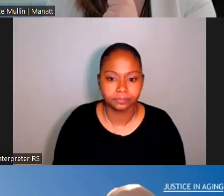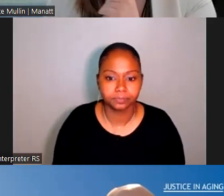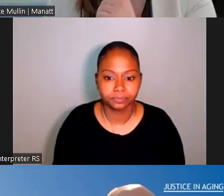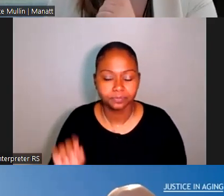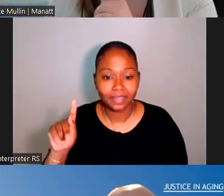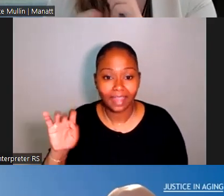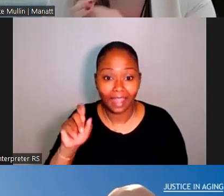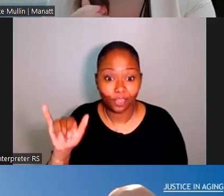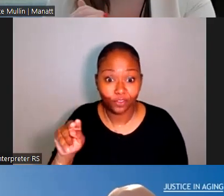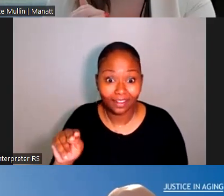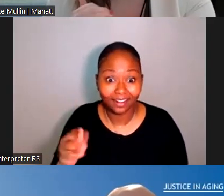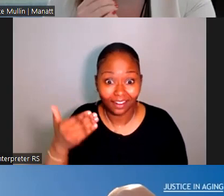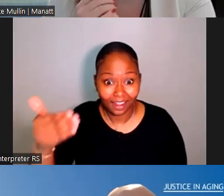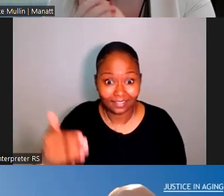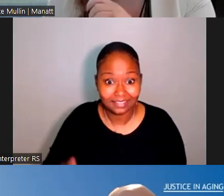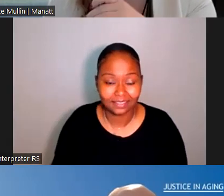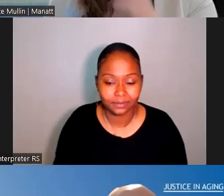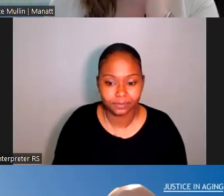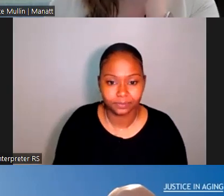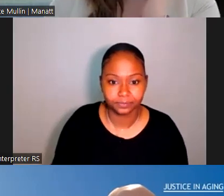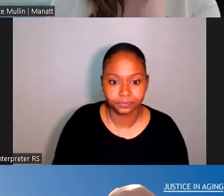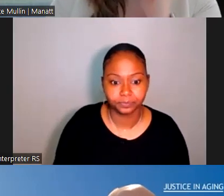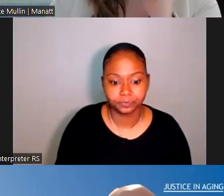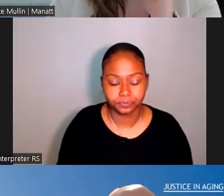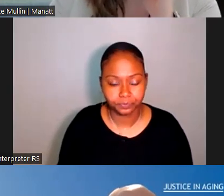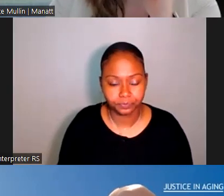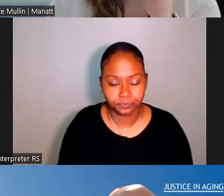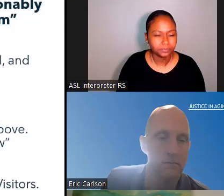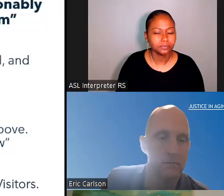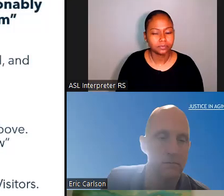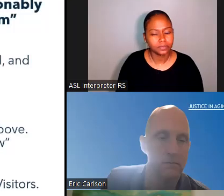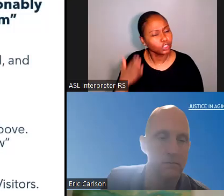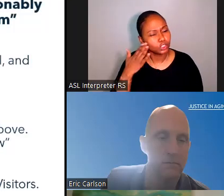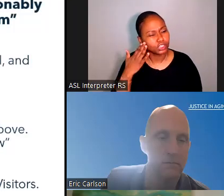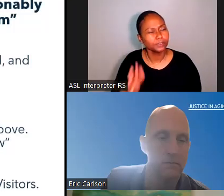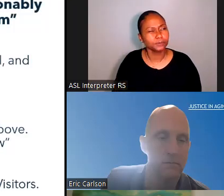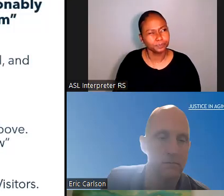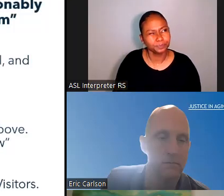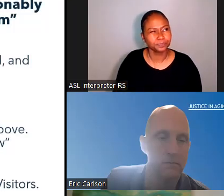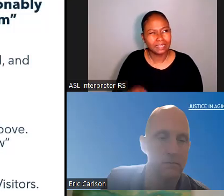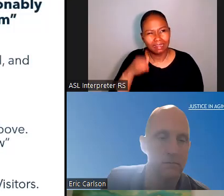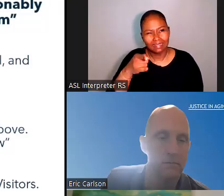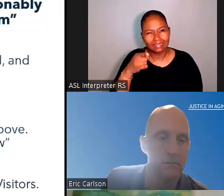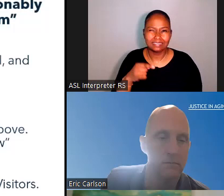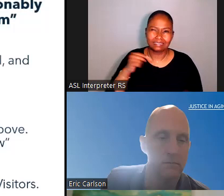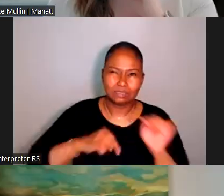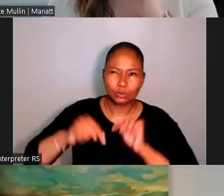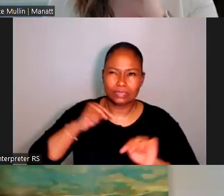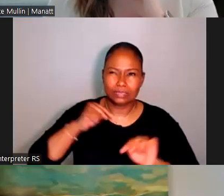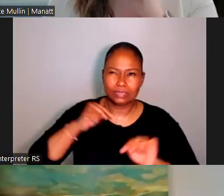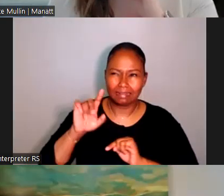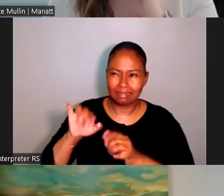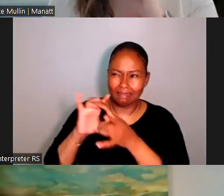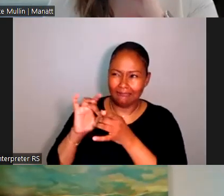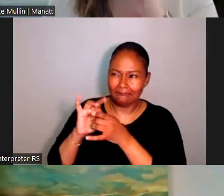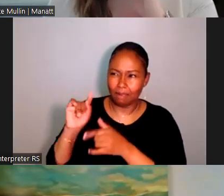Catherine, you're next on the line. I get, this goes back to the way earlier comment that Tony and